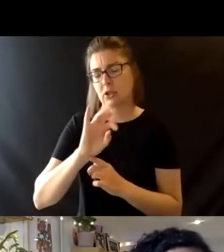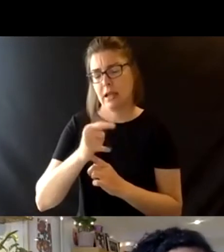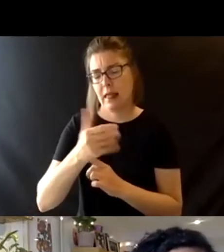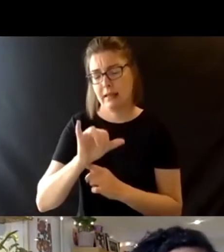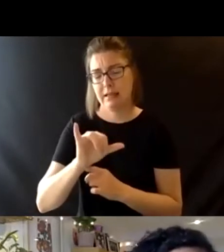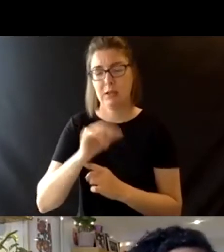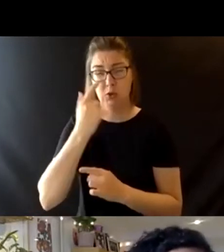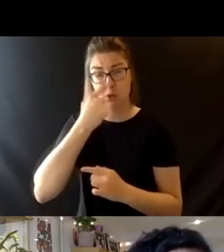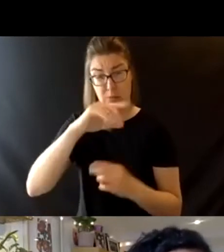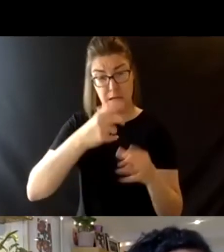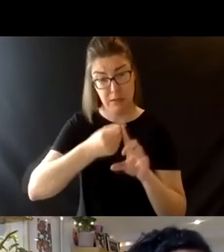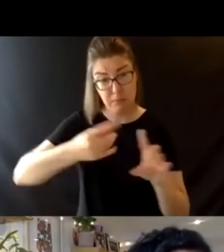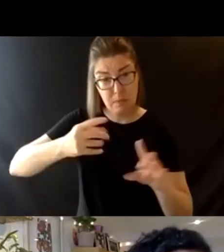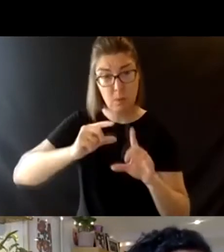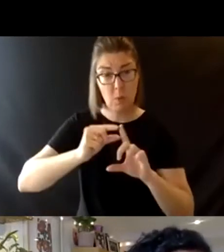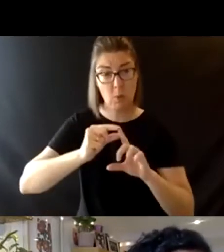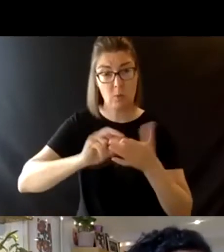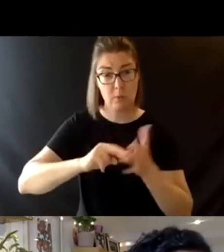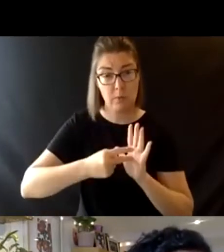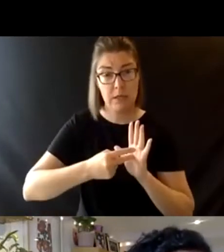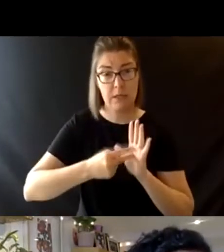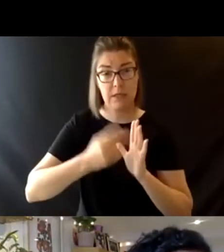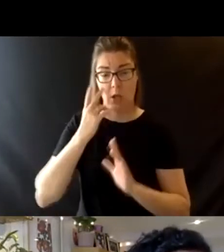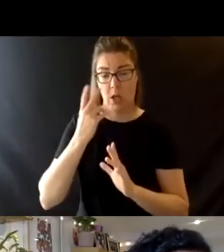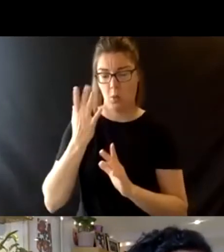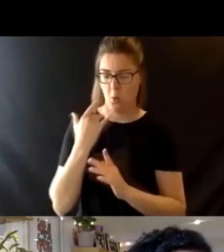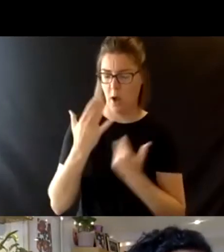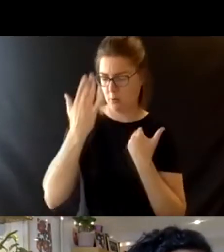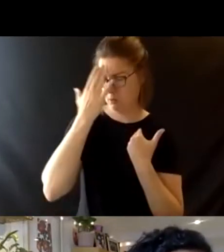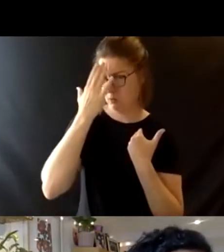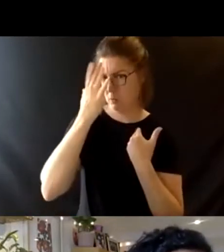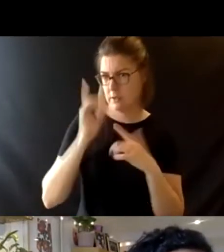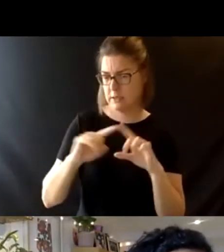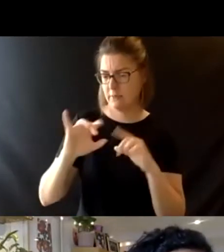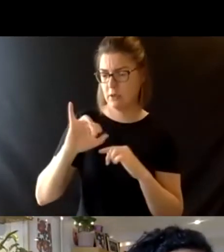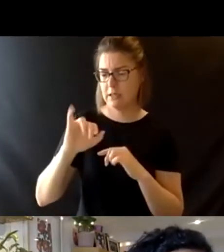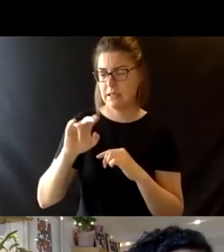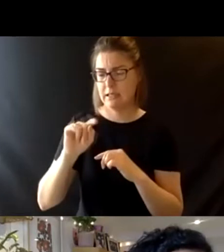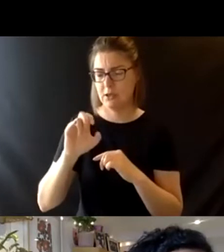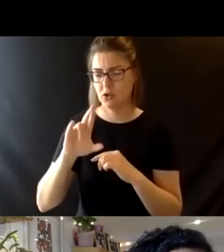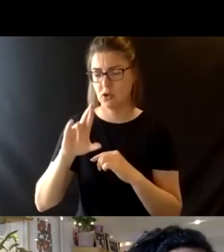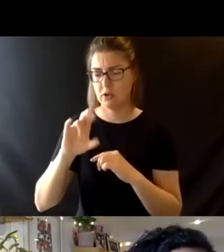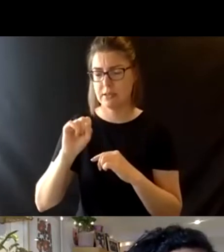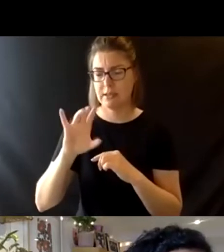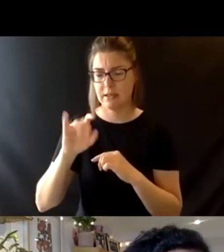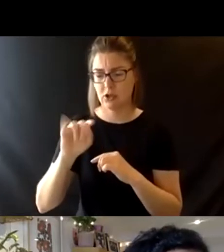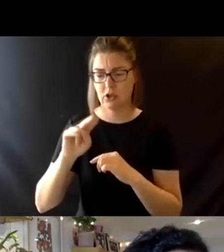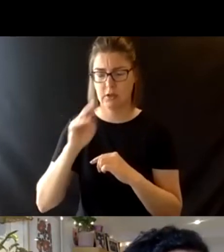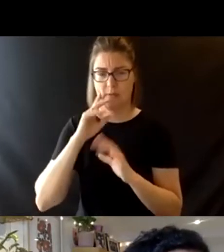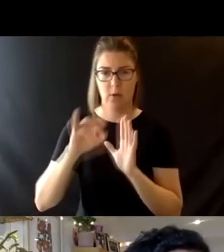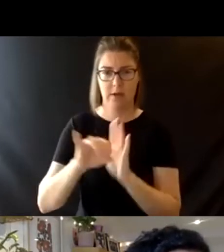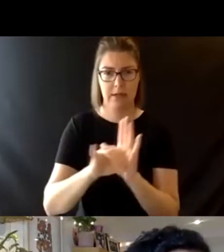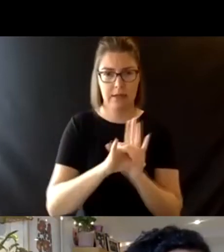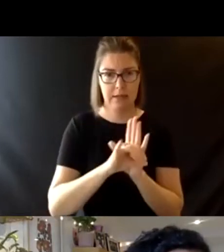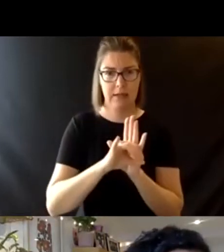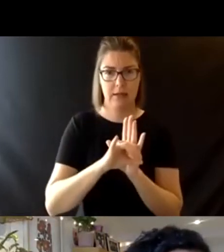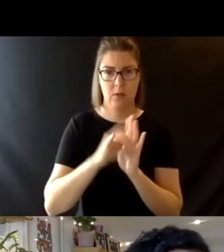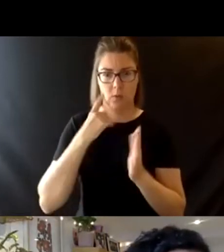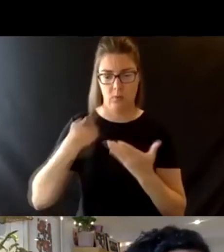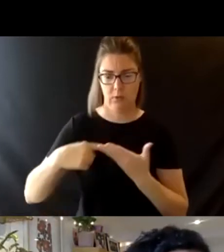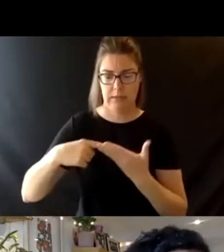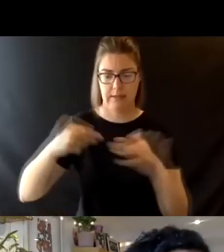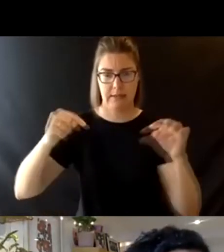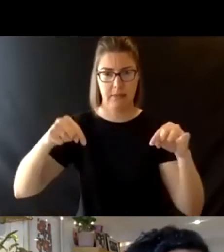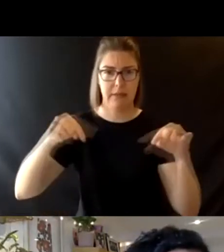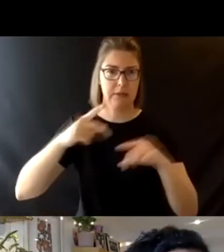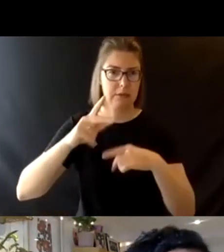when we use it, and why do we have to be mindful of different intersections of identity when we have these types of